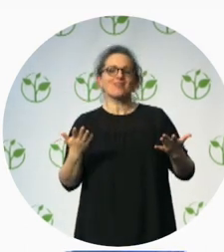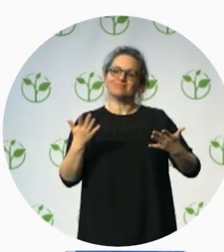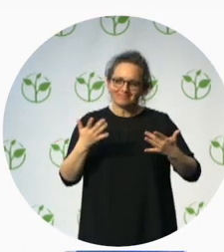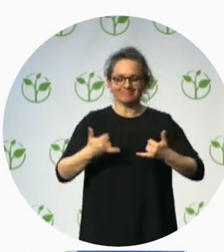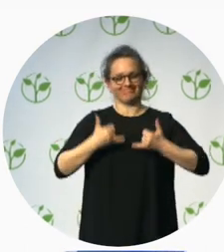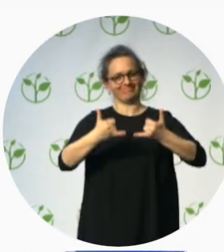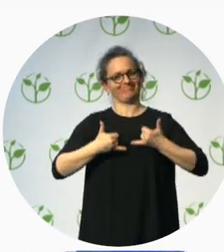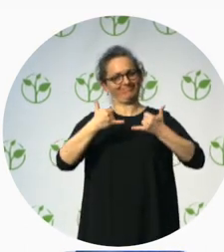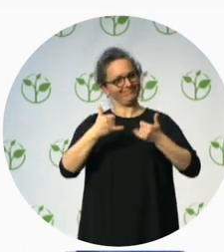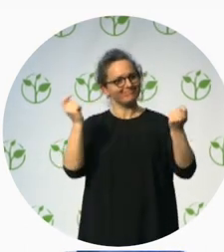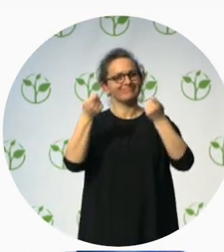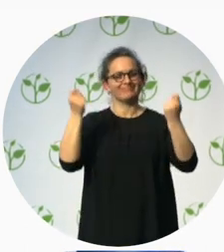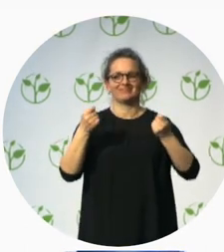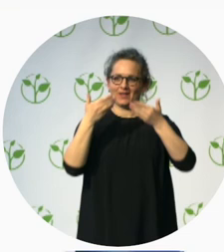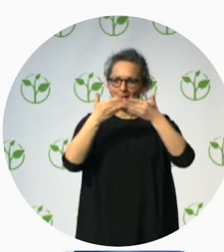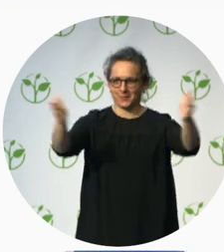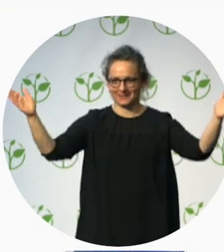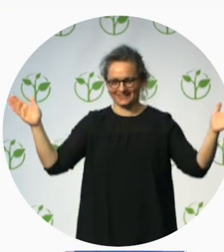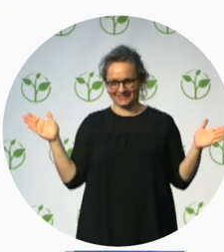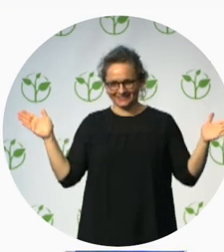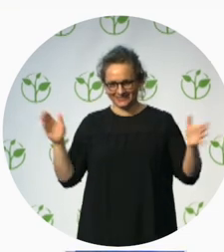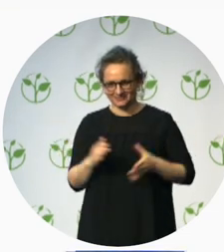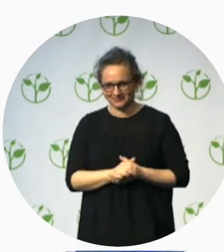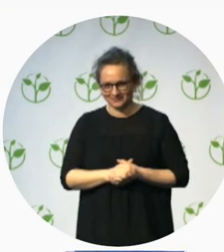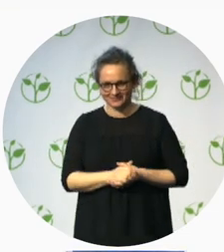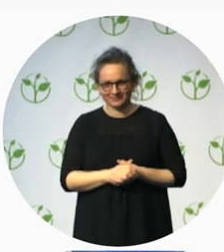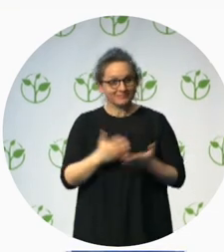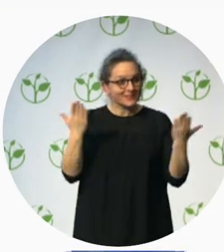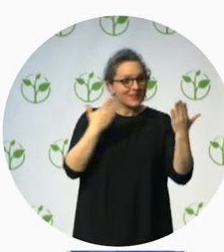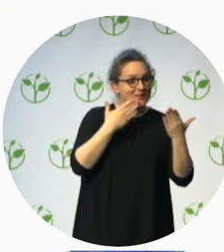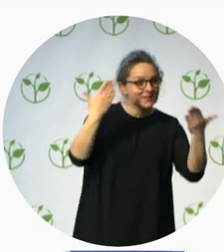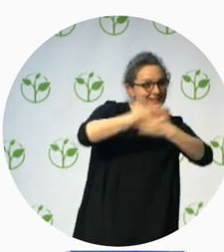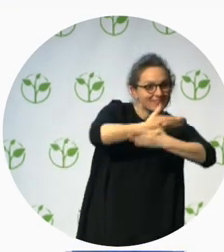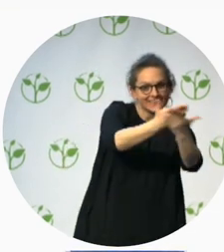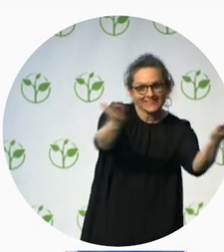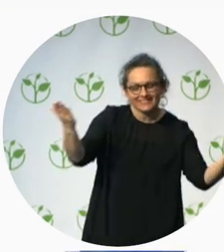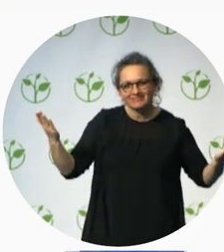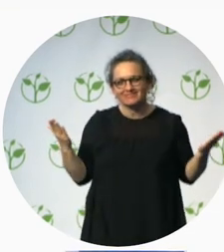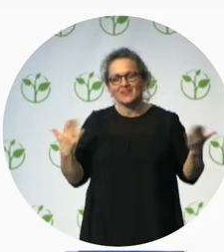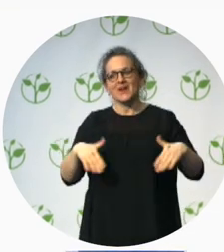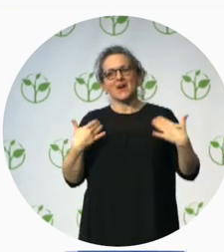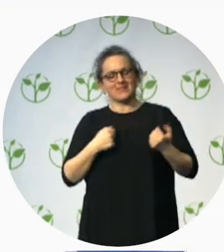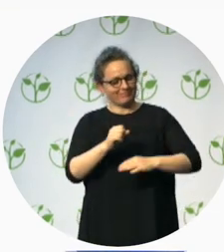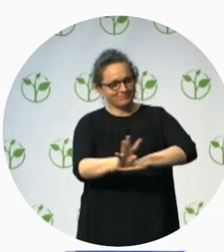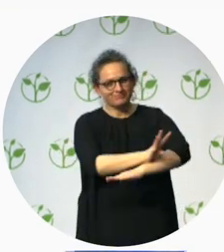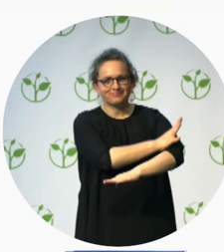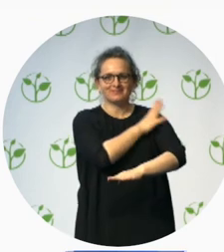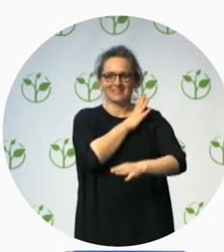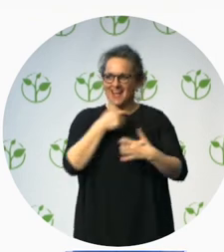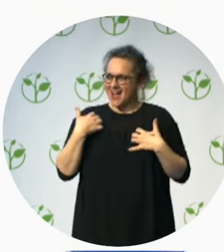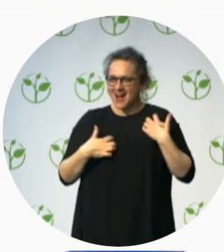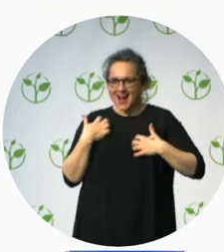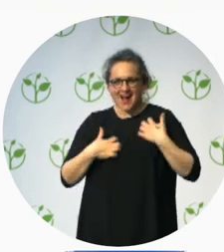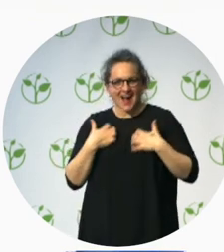Good evening to you all. Wow, this was a really exciting moment for the Zero Project. We just